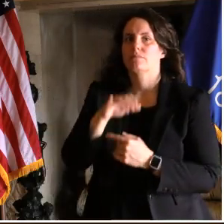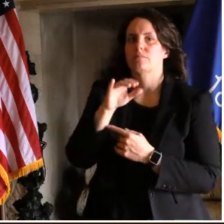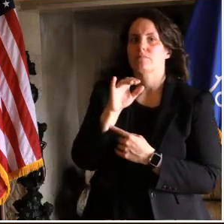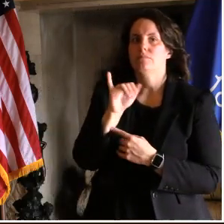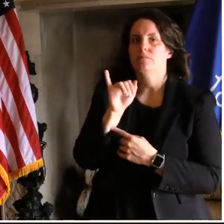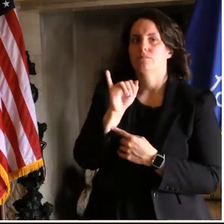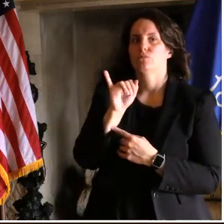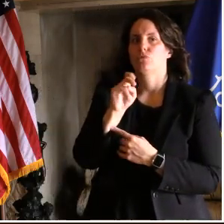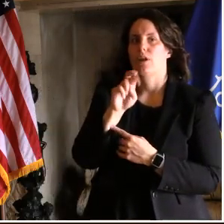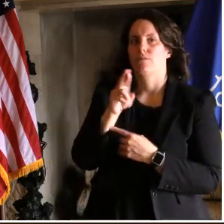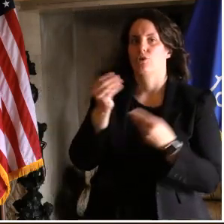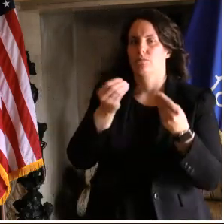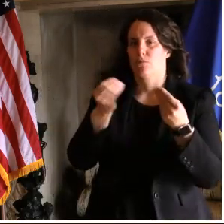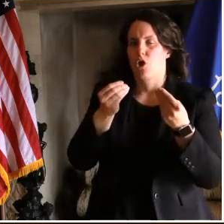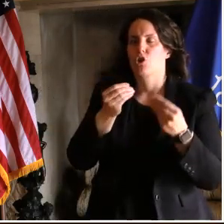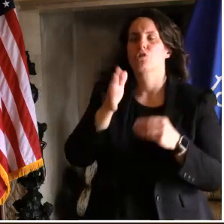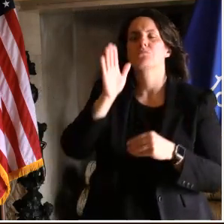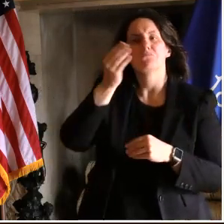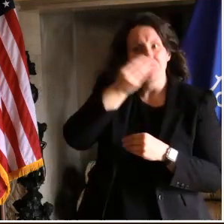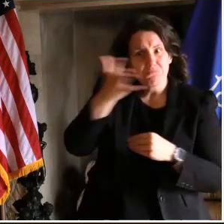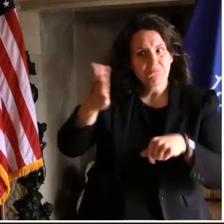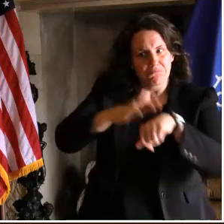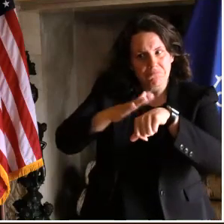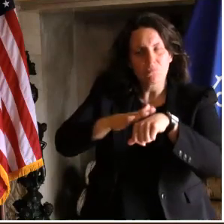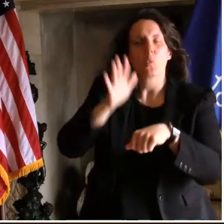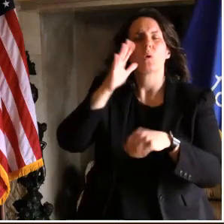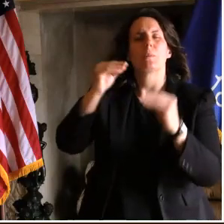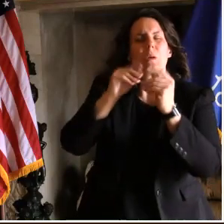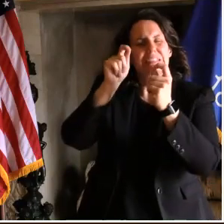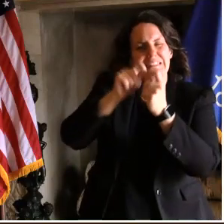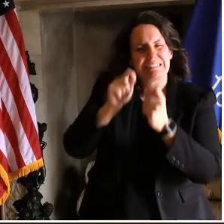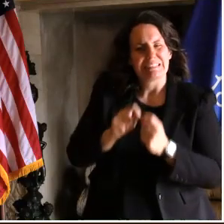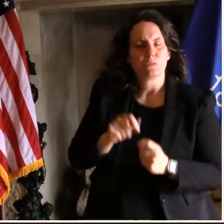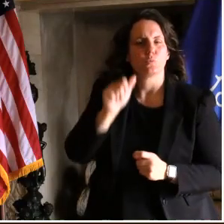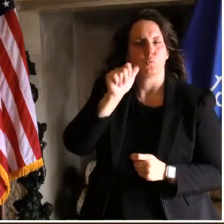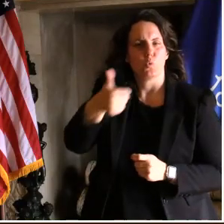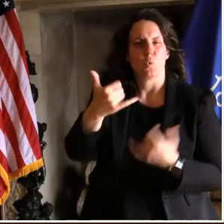from WISN in Milwaukee. Andy?